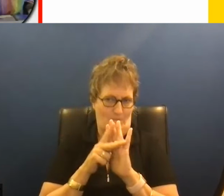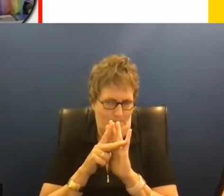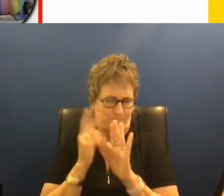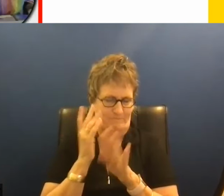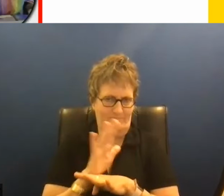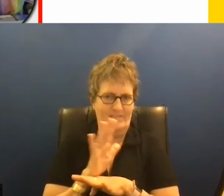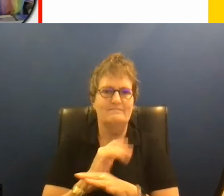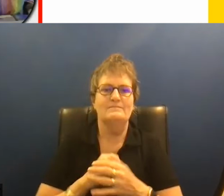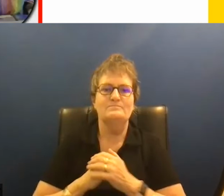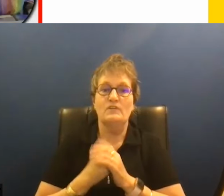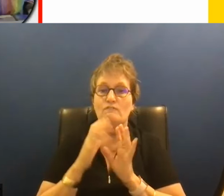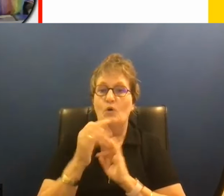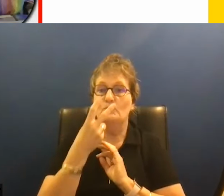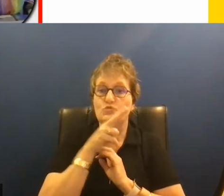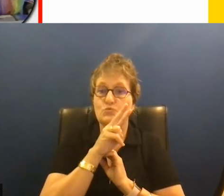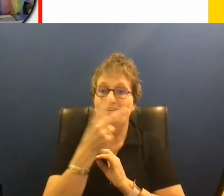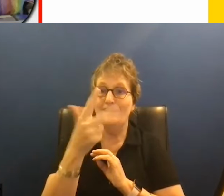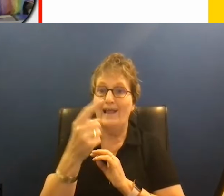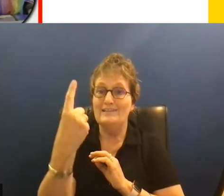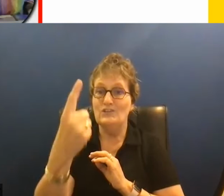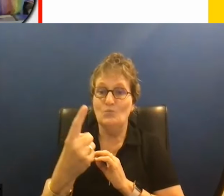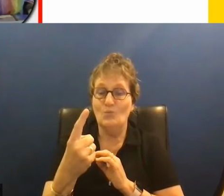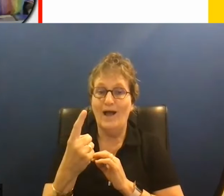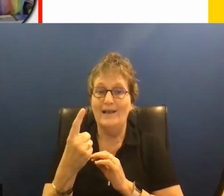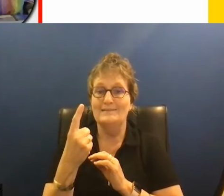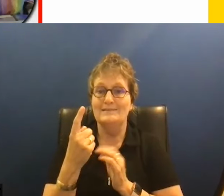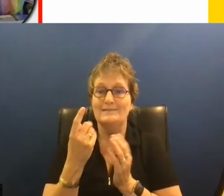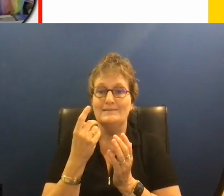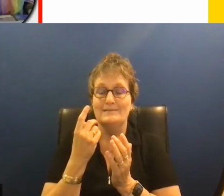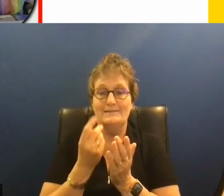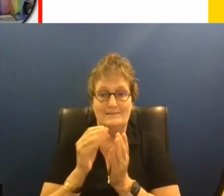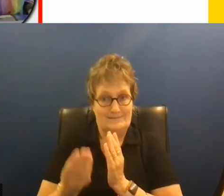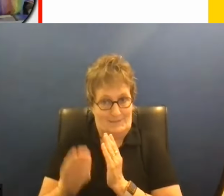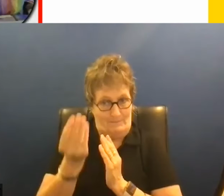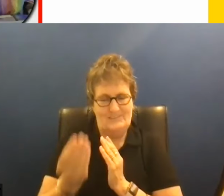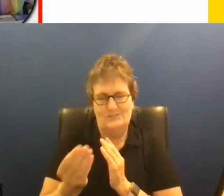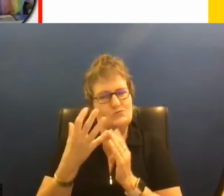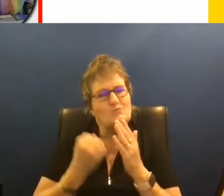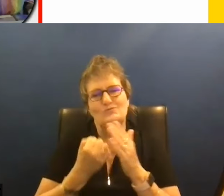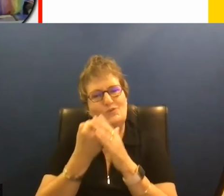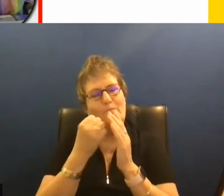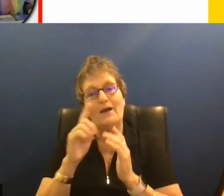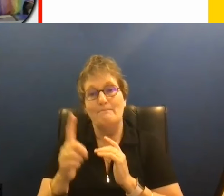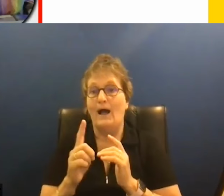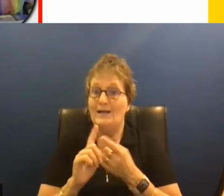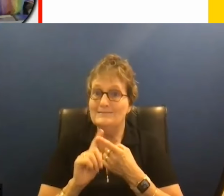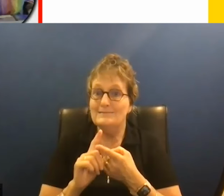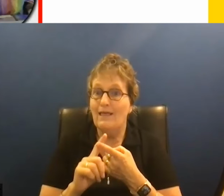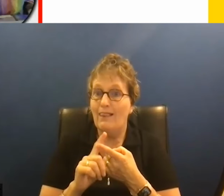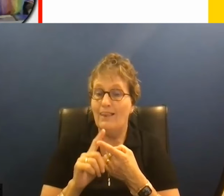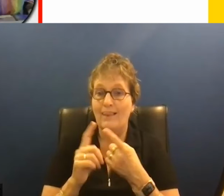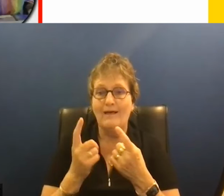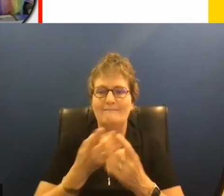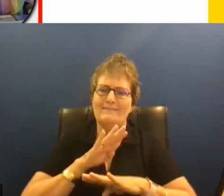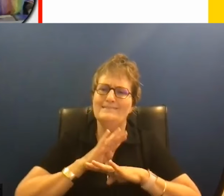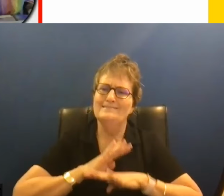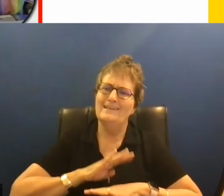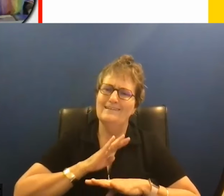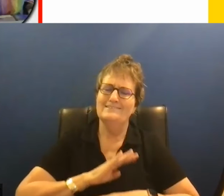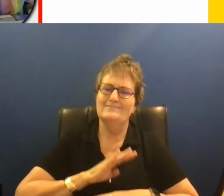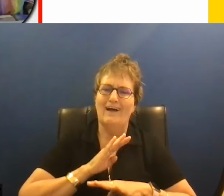281 submissions, although we didn't get to the top, but we're still satisfied enough